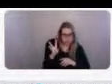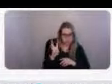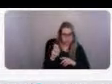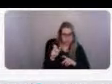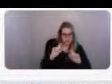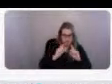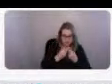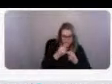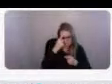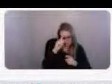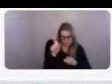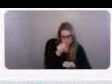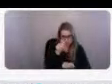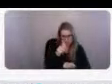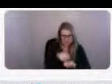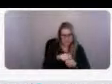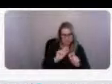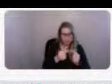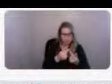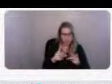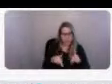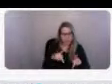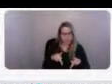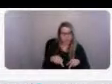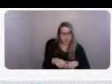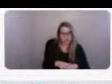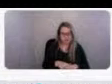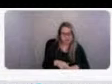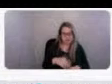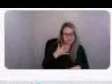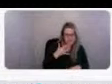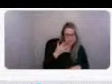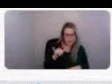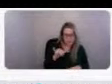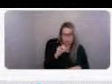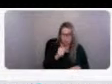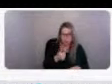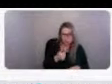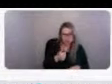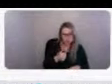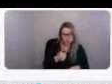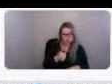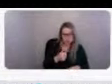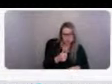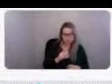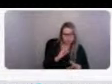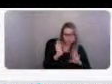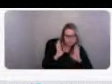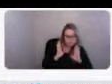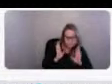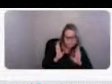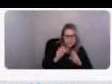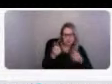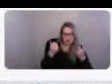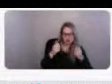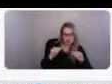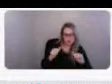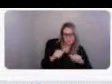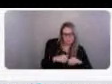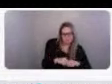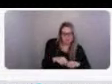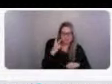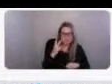district for a certain group of people uh i feel that they don't put as much effort in and trying to really see what the